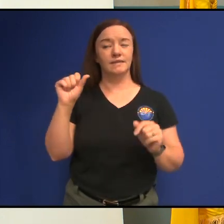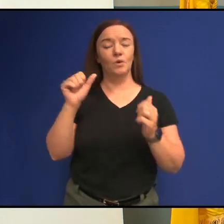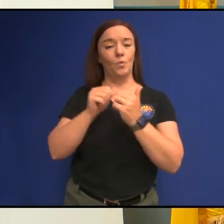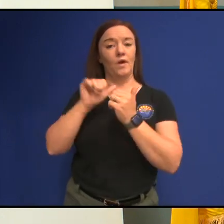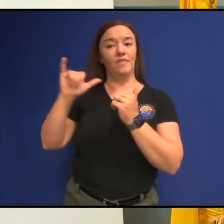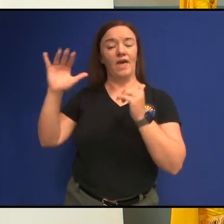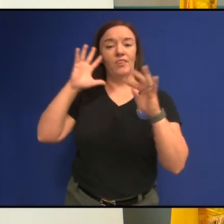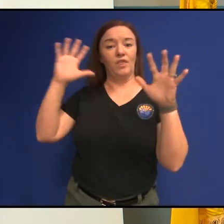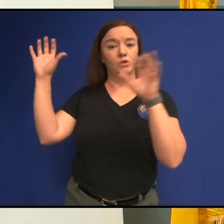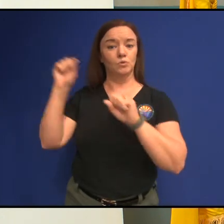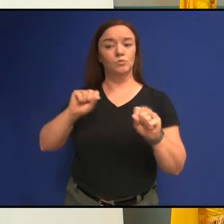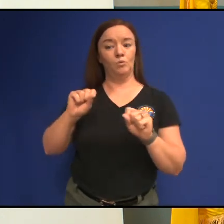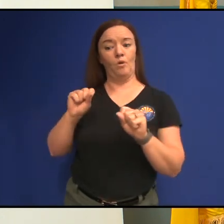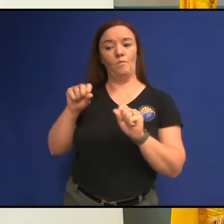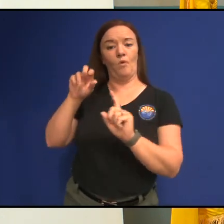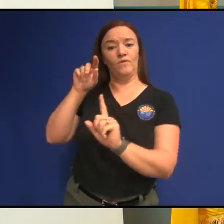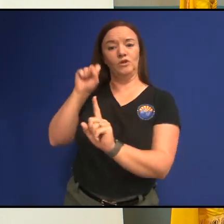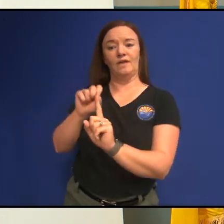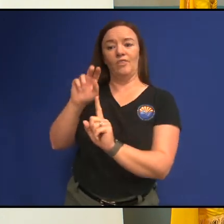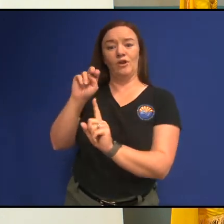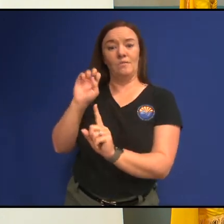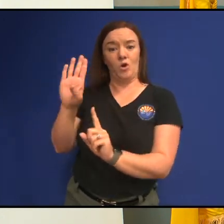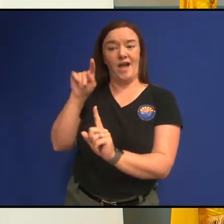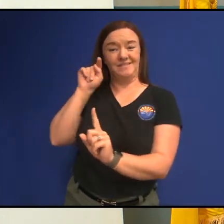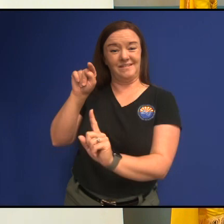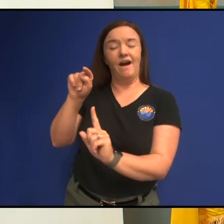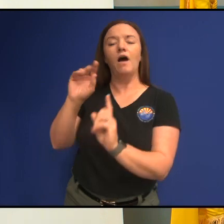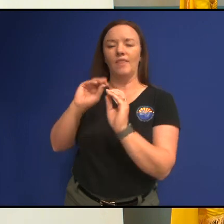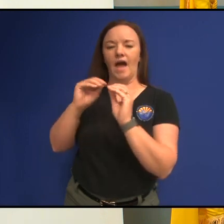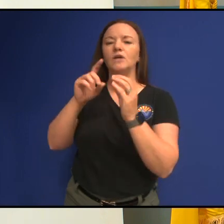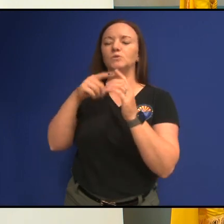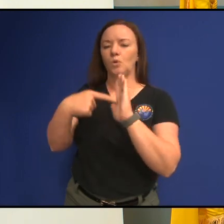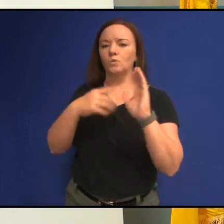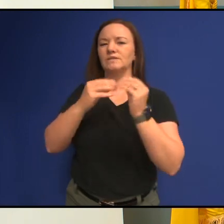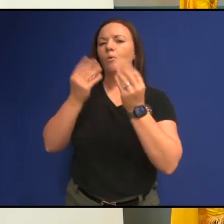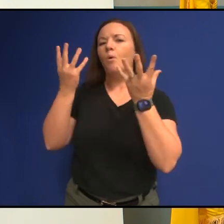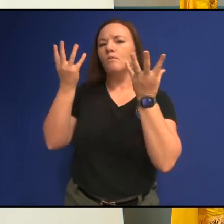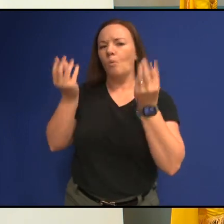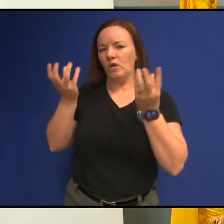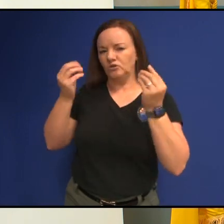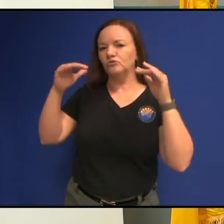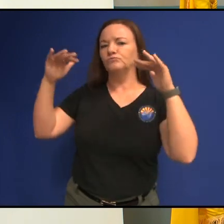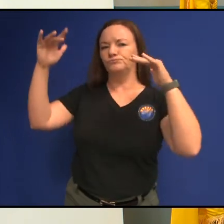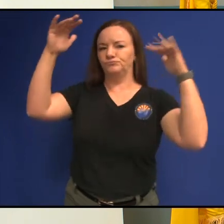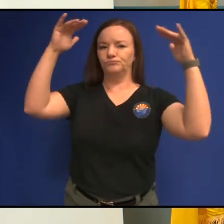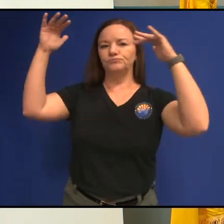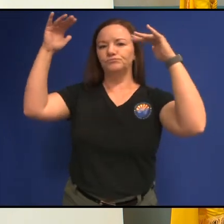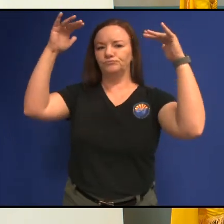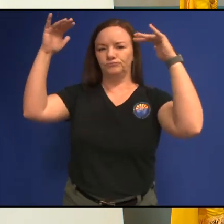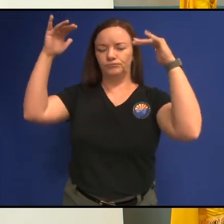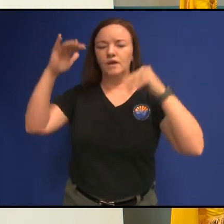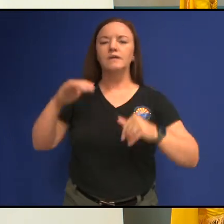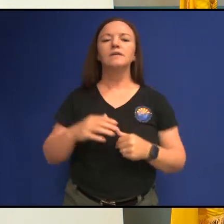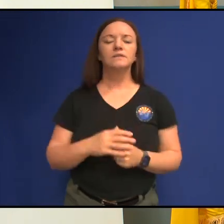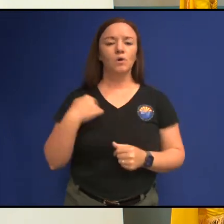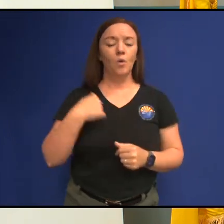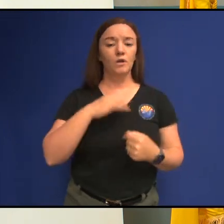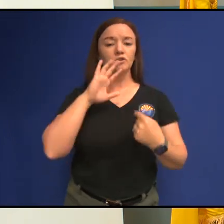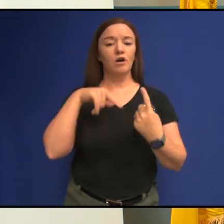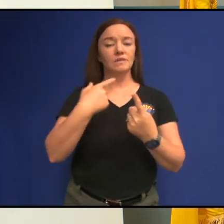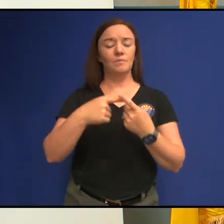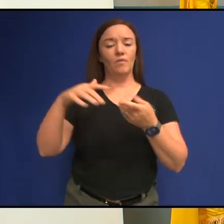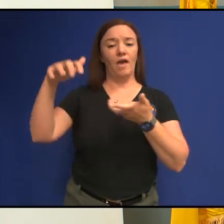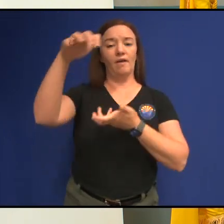over southern Nebraska, showing a lot more water vapor and moisture in the atmosphere. So talked about that area of cloud